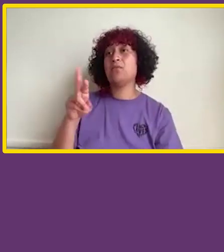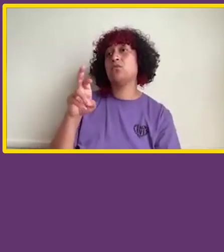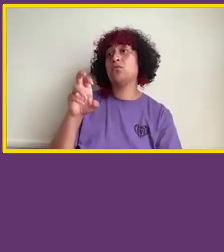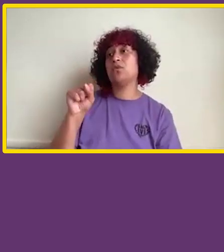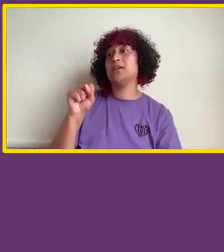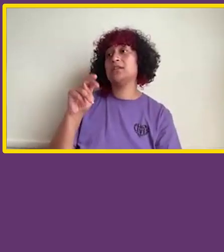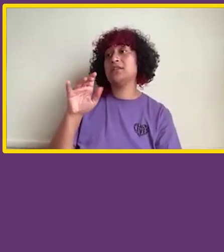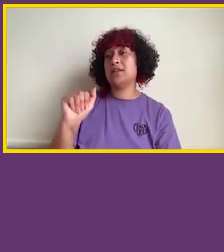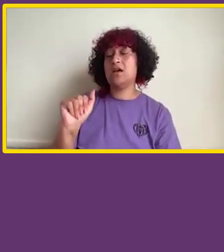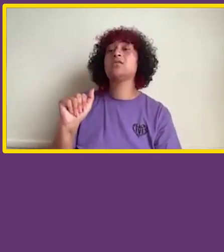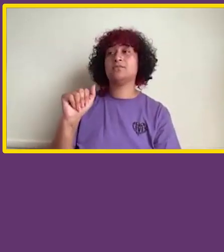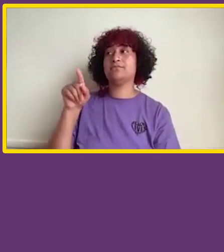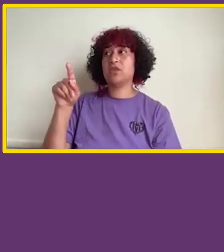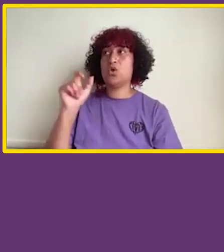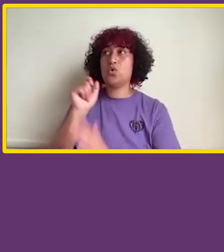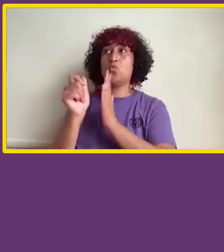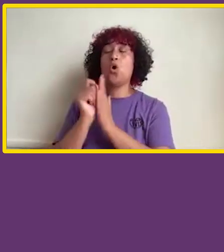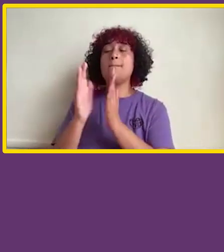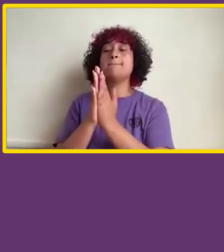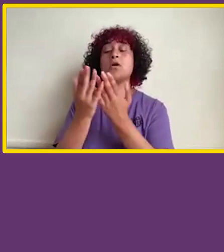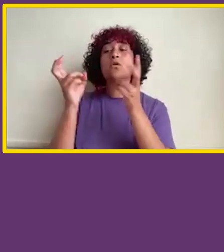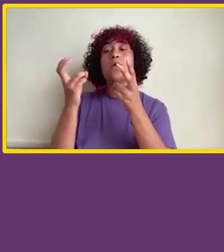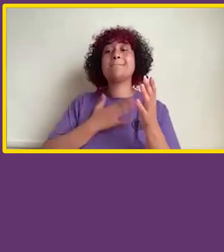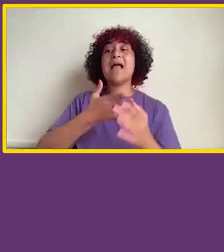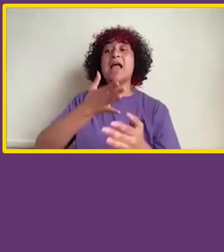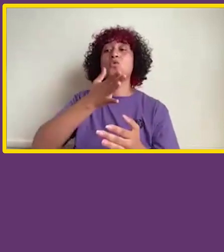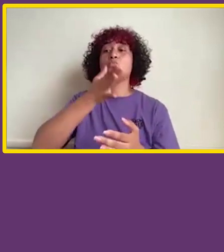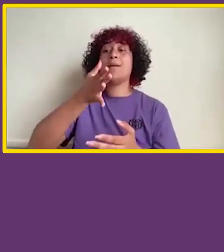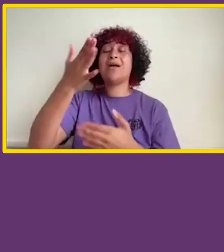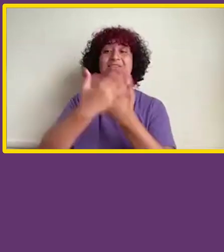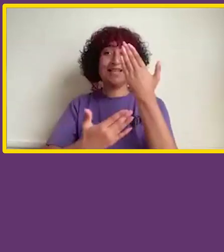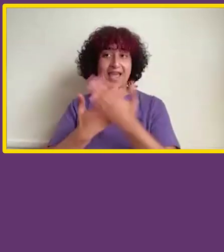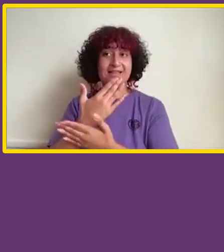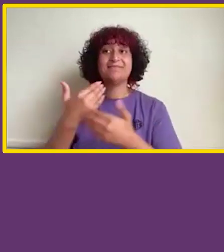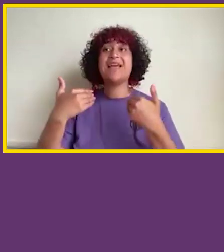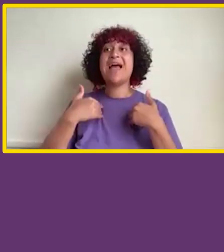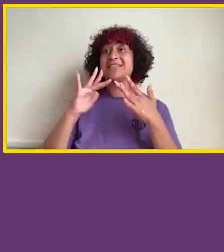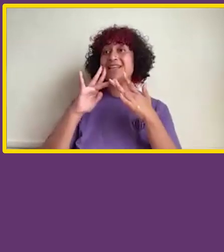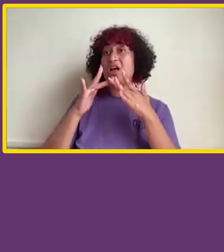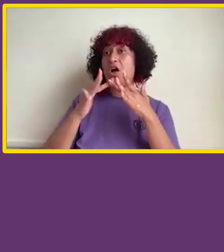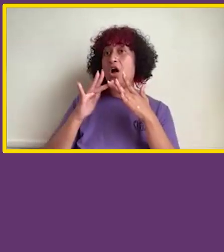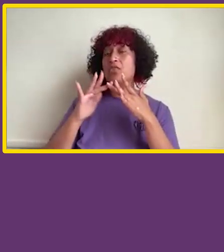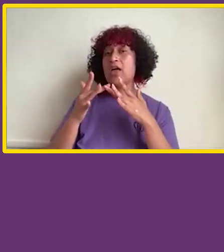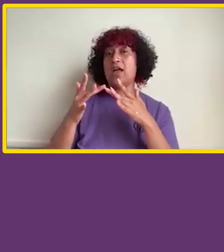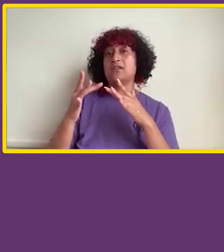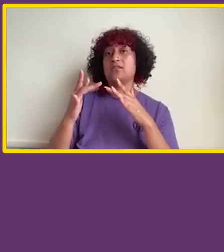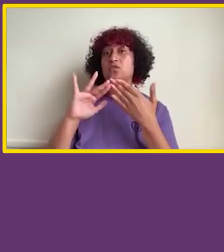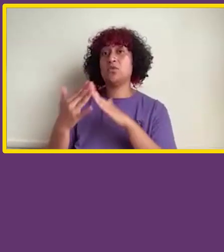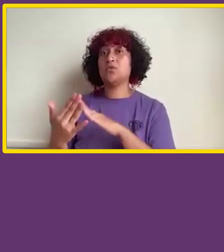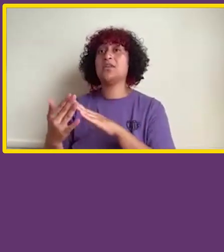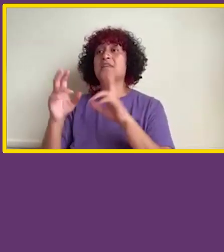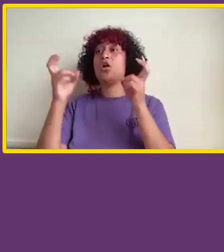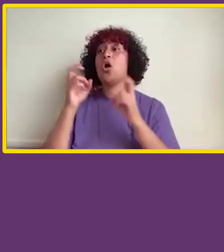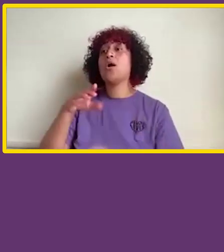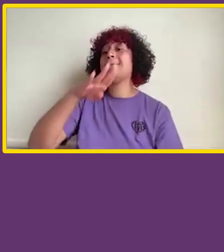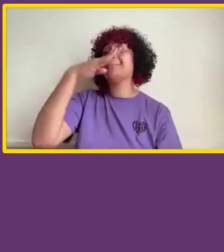Hand. He has an online virtual community called Black Octopus Society, and he trains